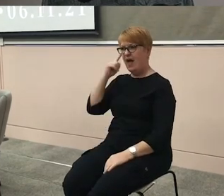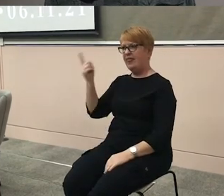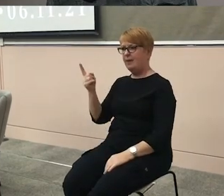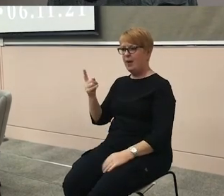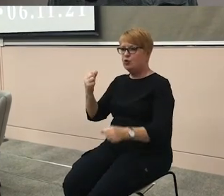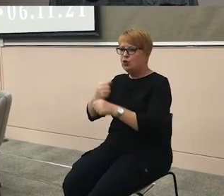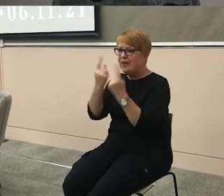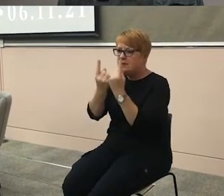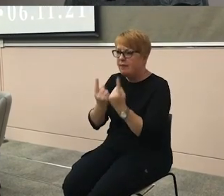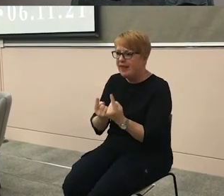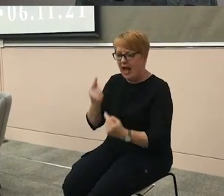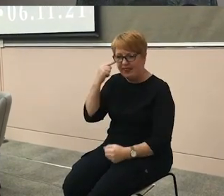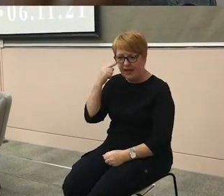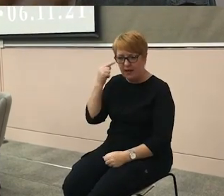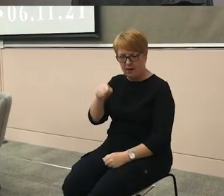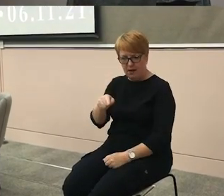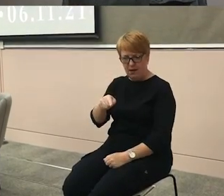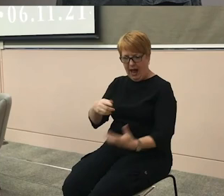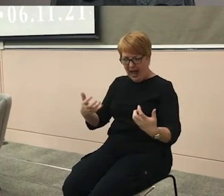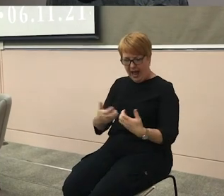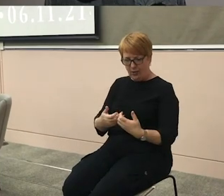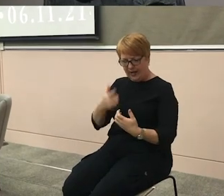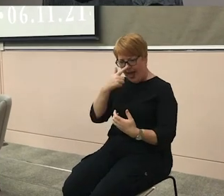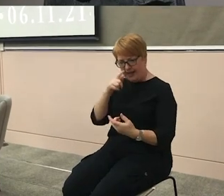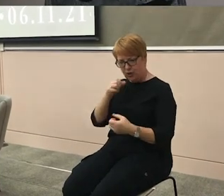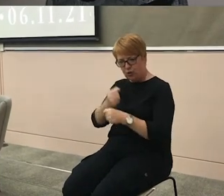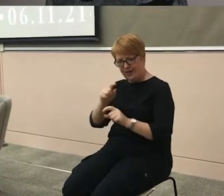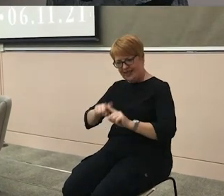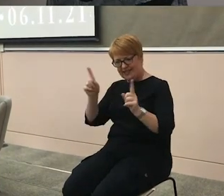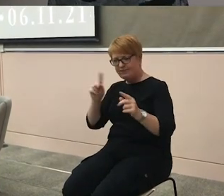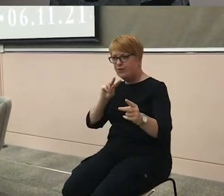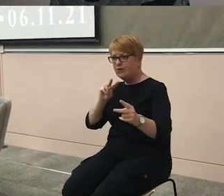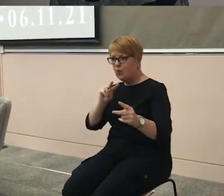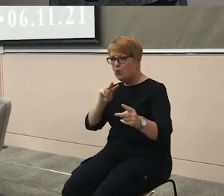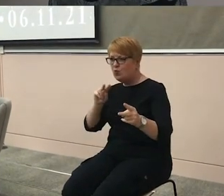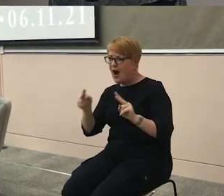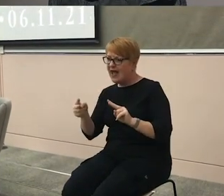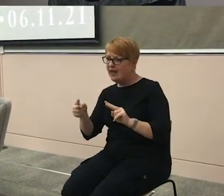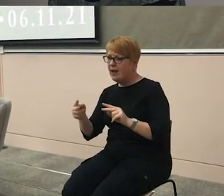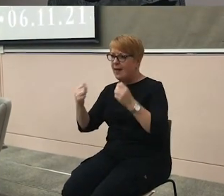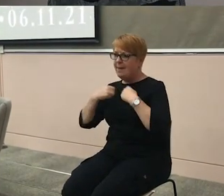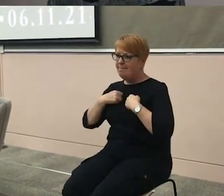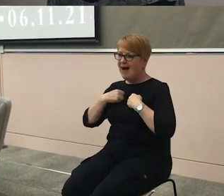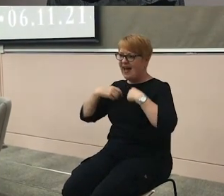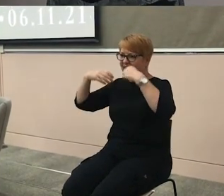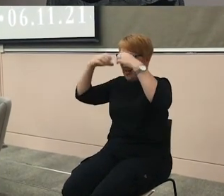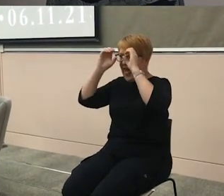see everything differently, from a different perspective, from a different lens. My lens has changed. There you go, my lens has changed.